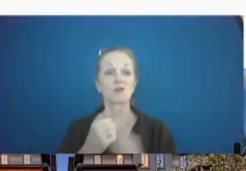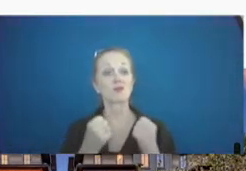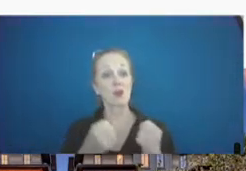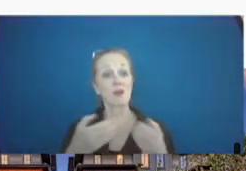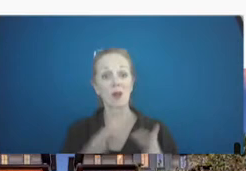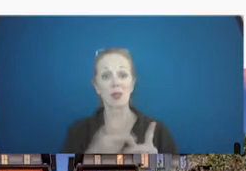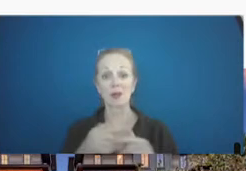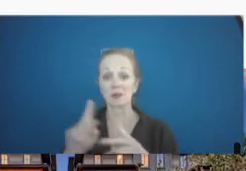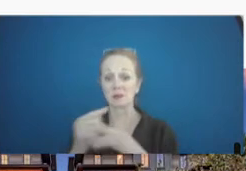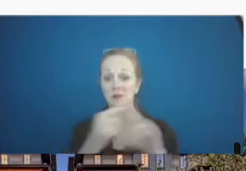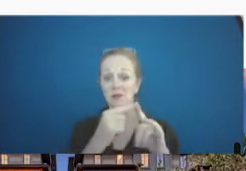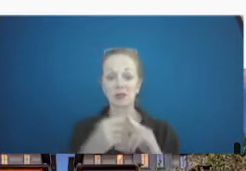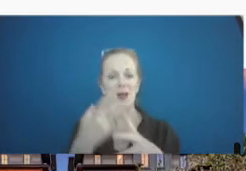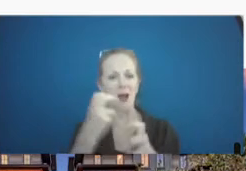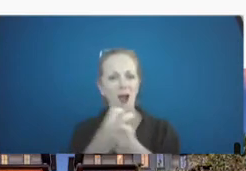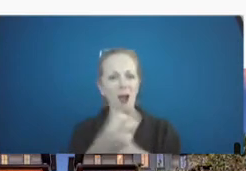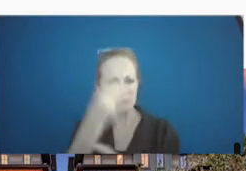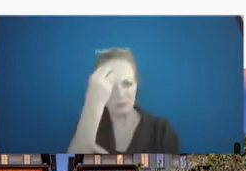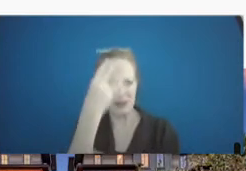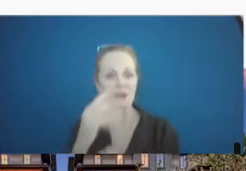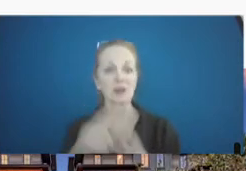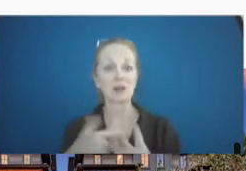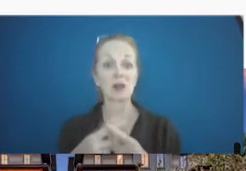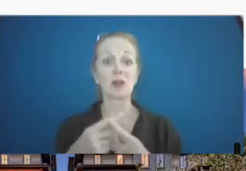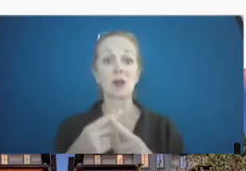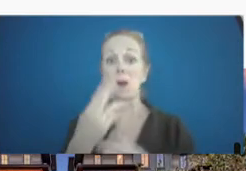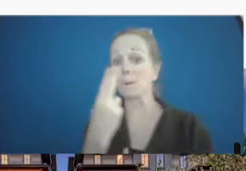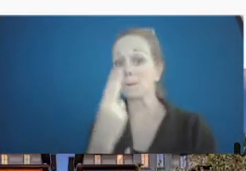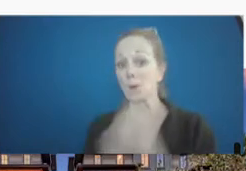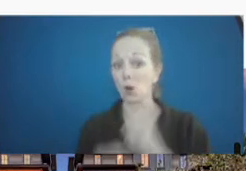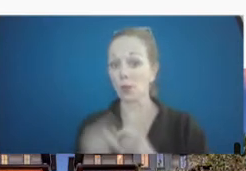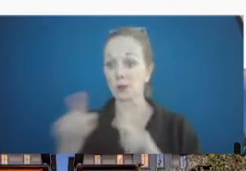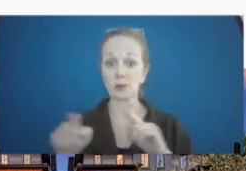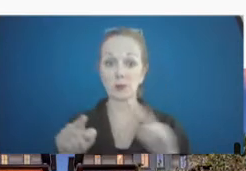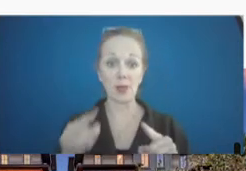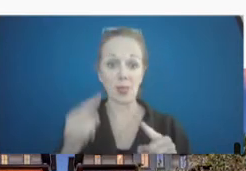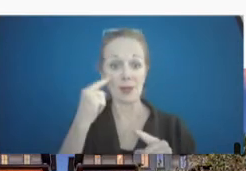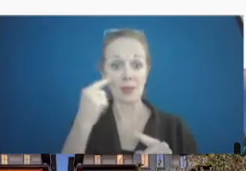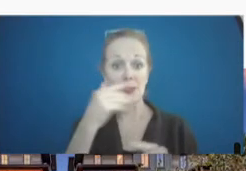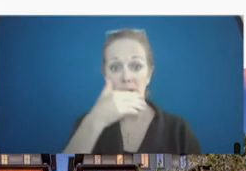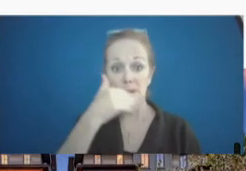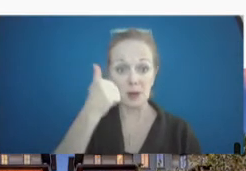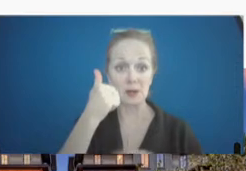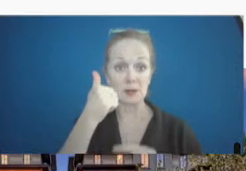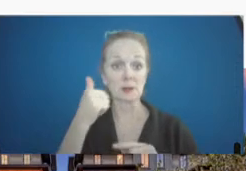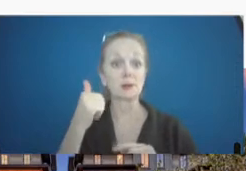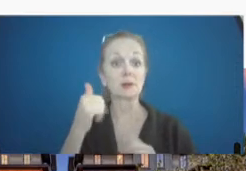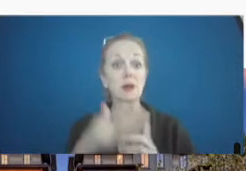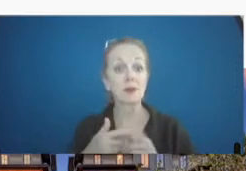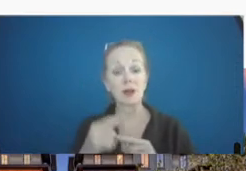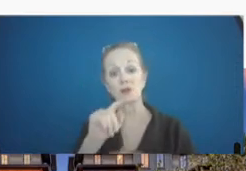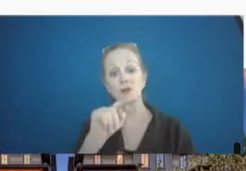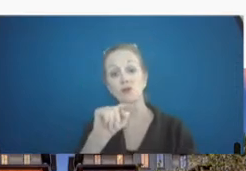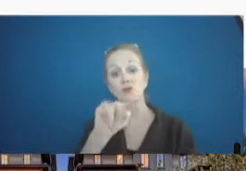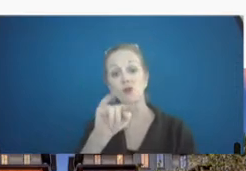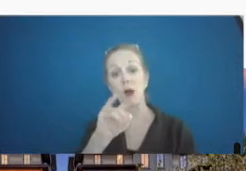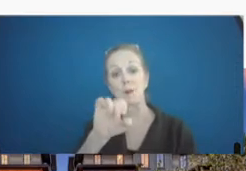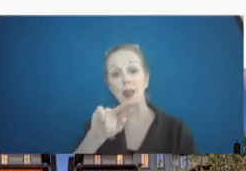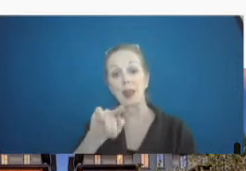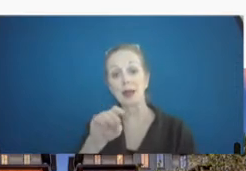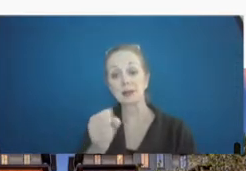hard to have both of those. And so thinking that it's better to have triplexes on a corner where you could